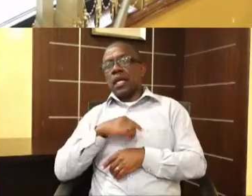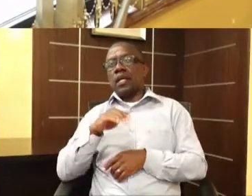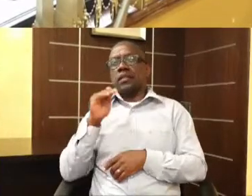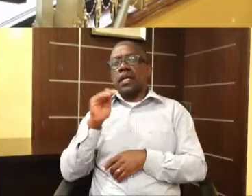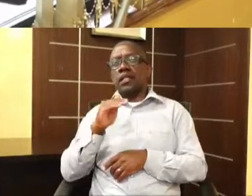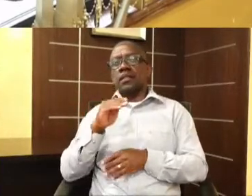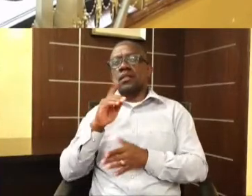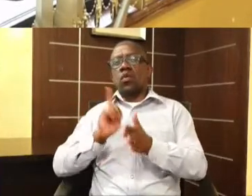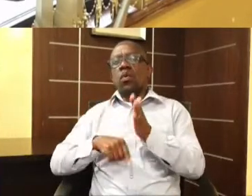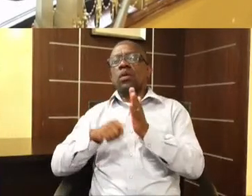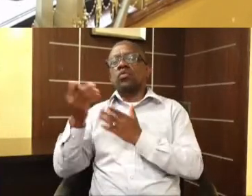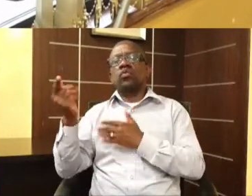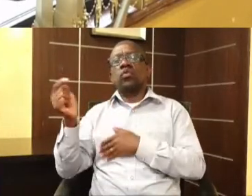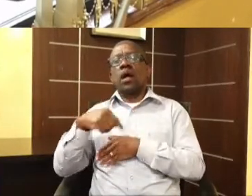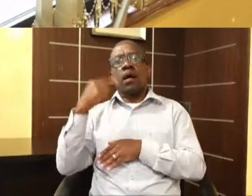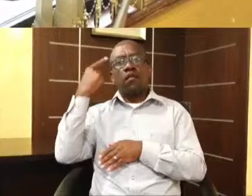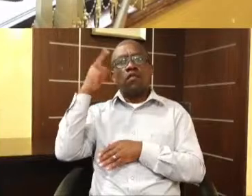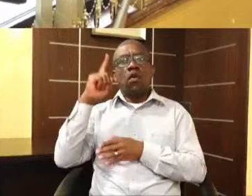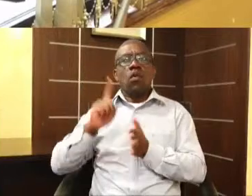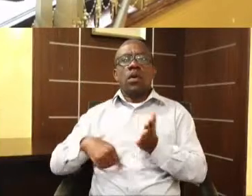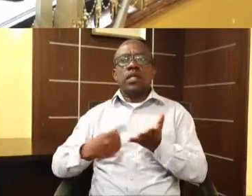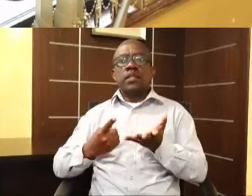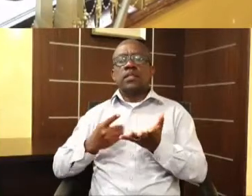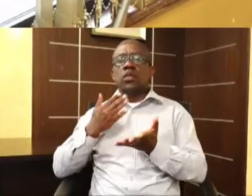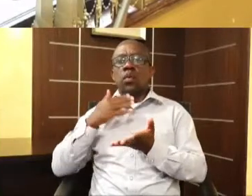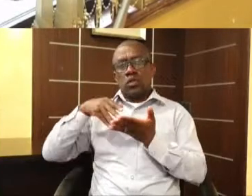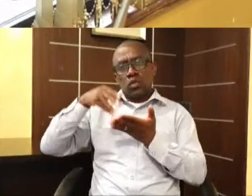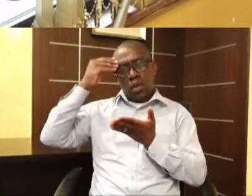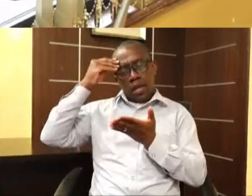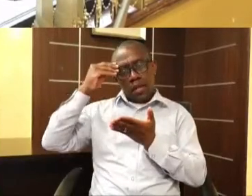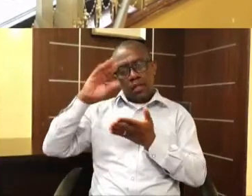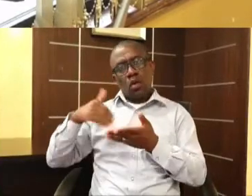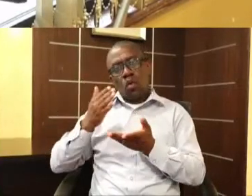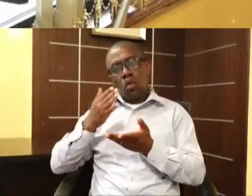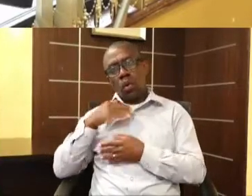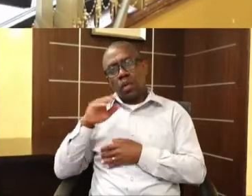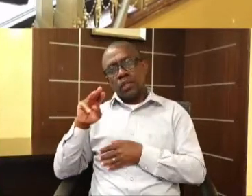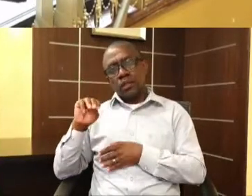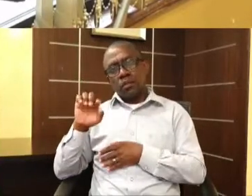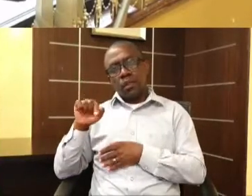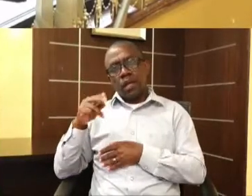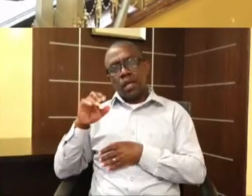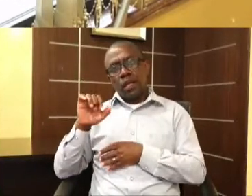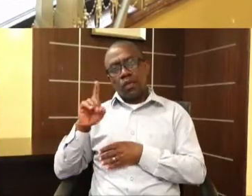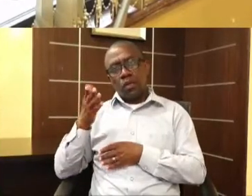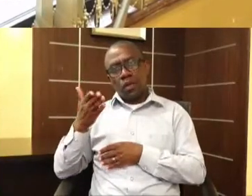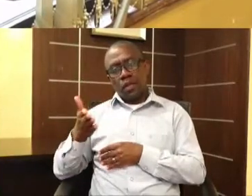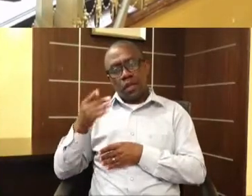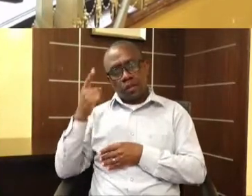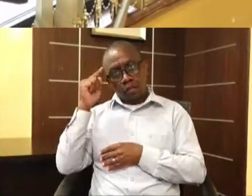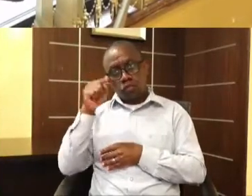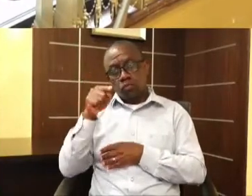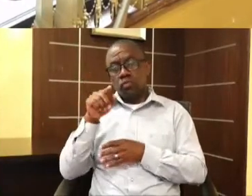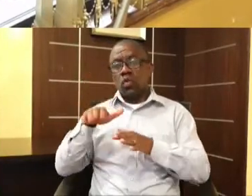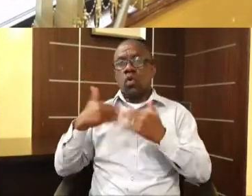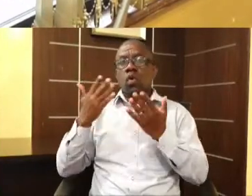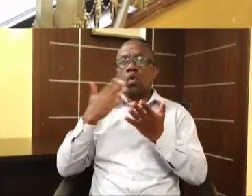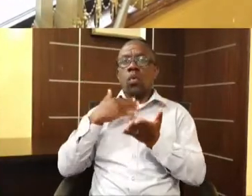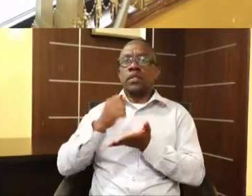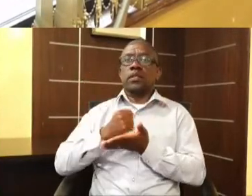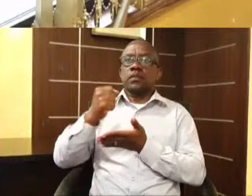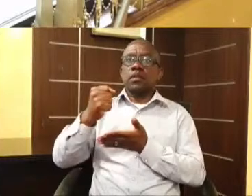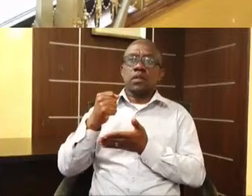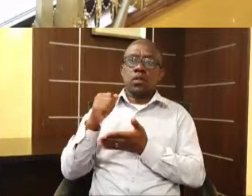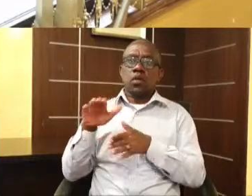what are you here for today? You want to learn about methods available for you, or you want to get a referral,